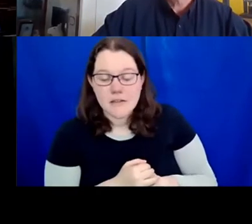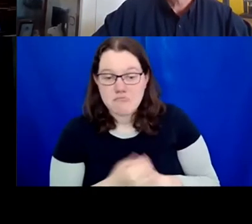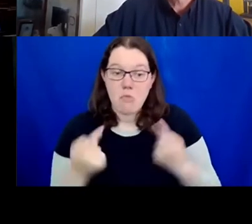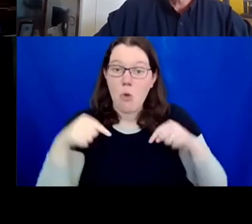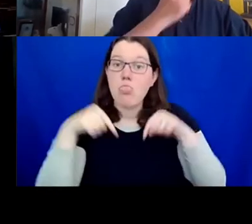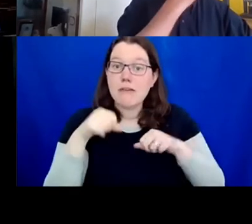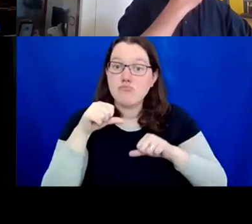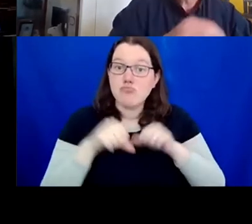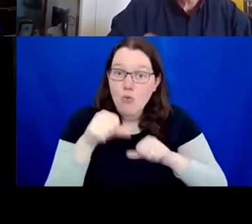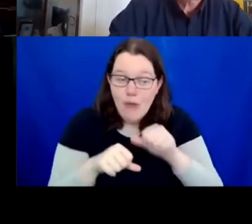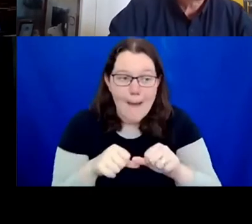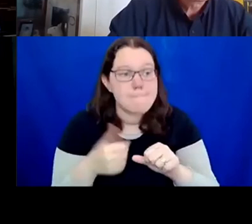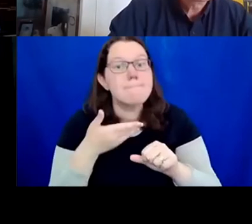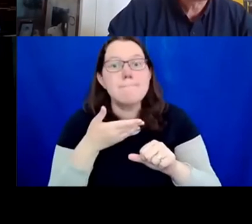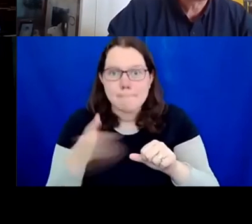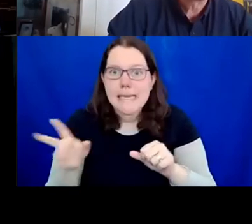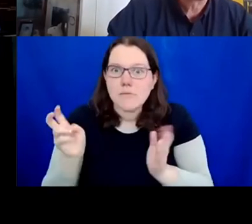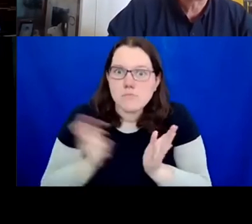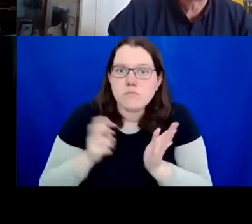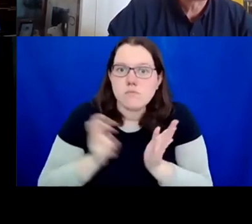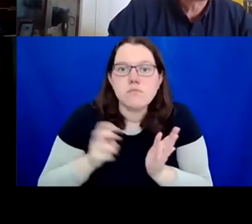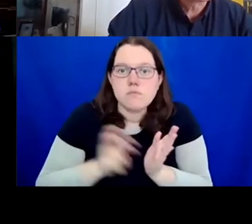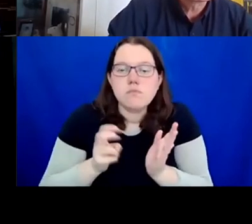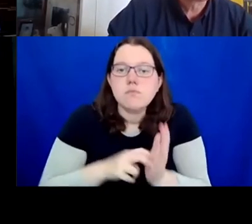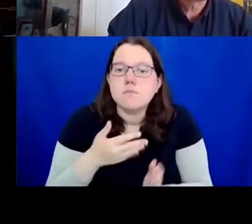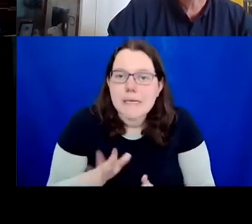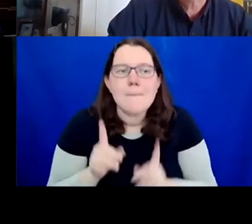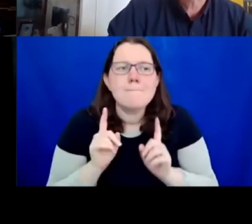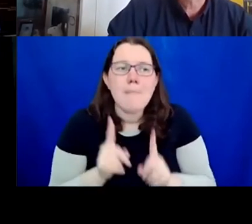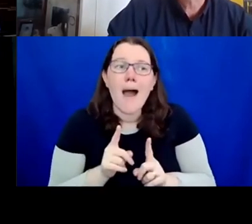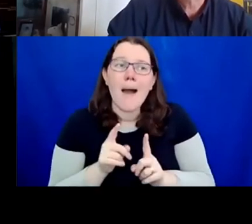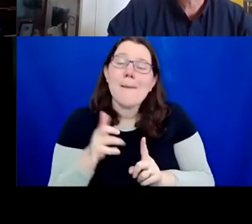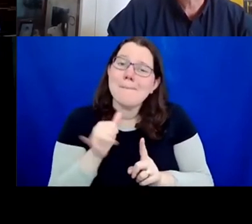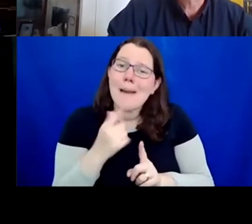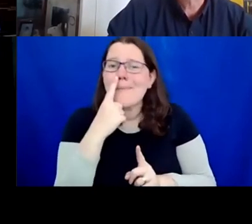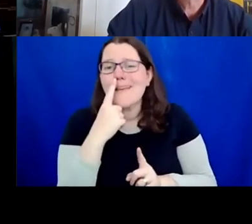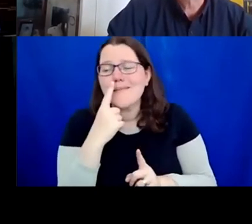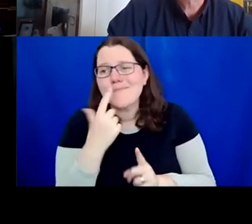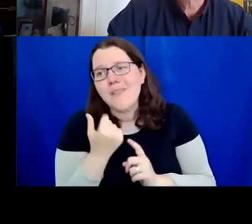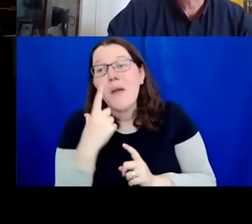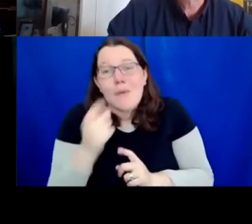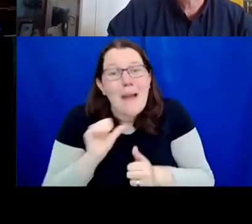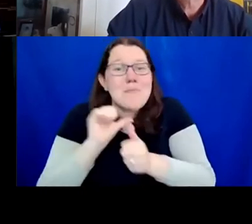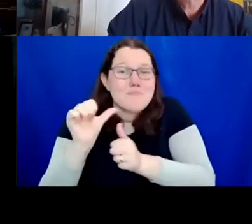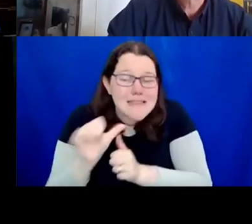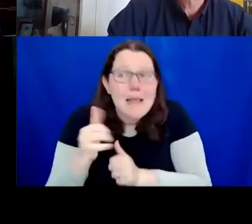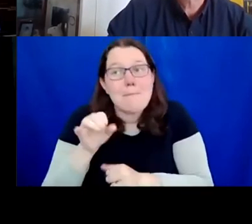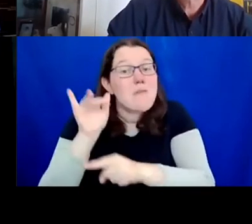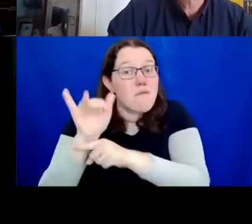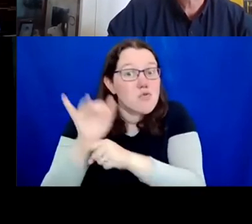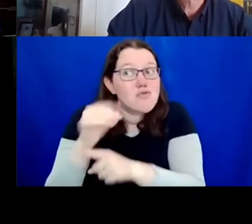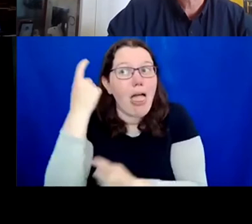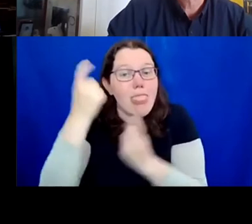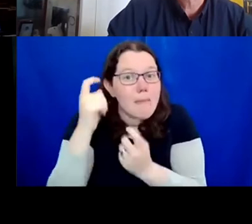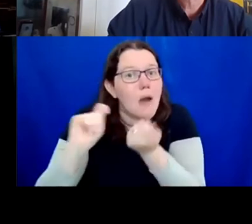been documenting, but actually, one of the things we haven't done as well as we could have done, and that, we should think about for next time is